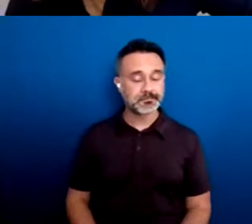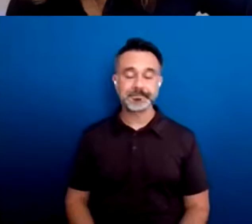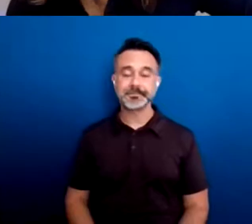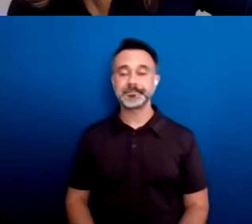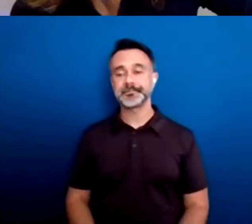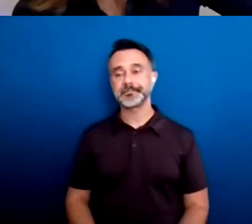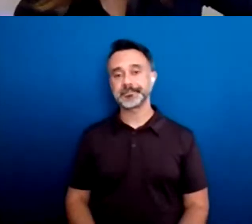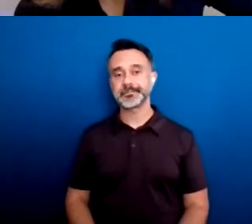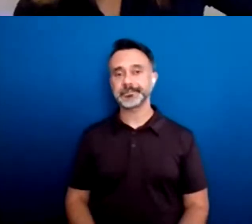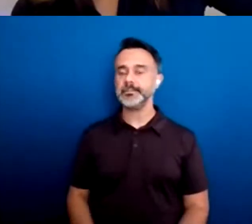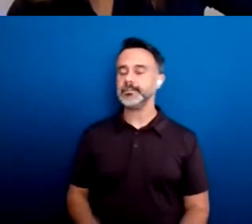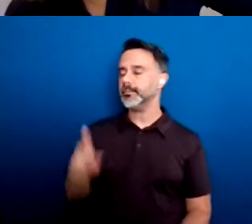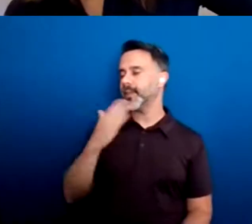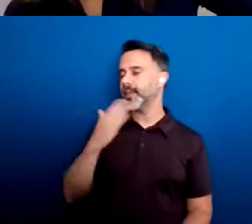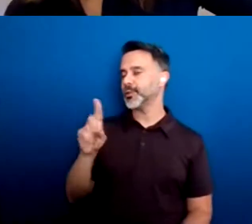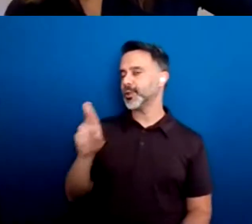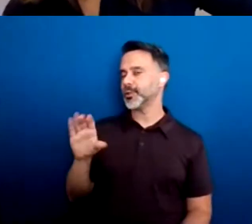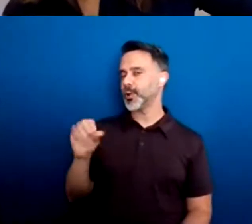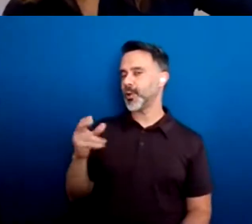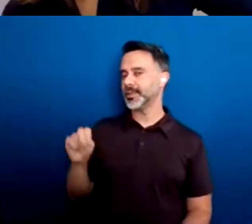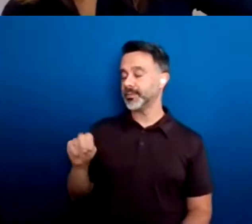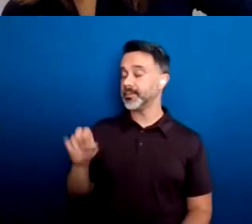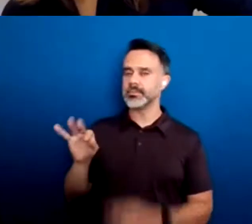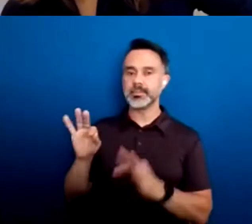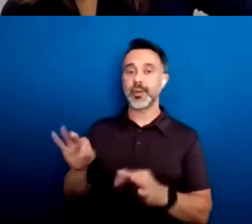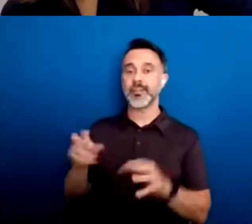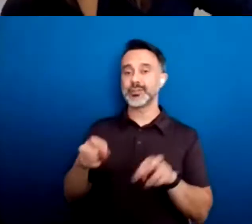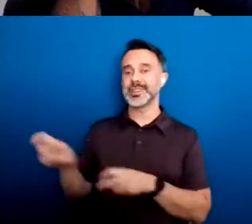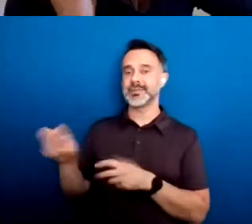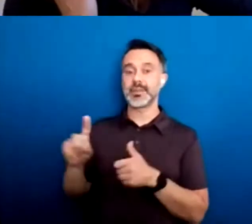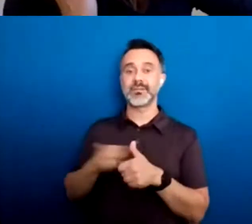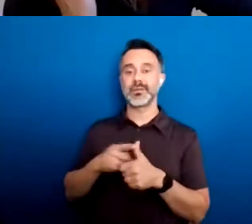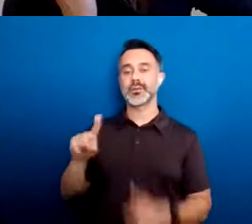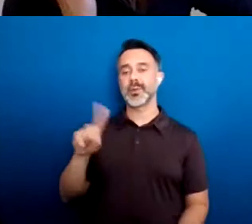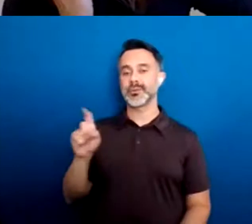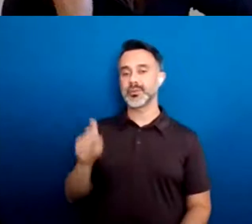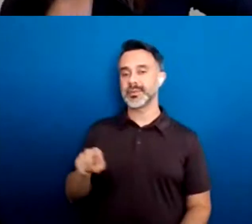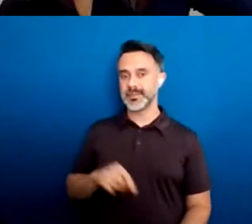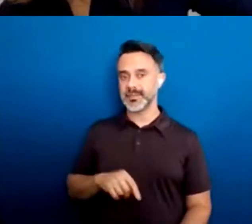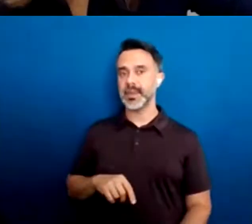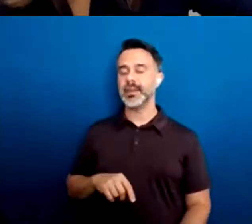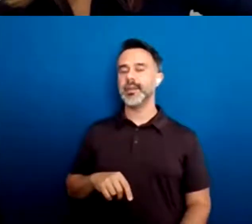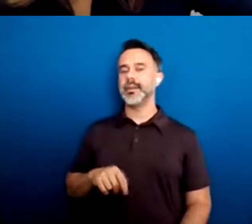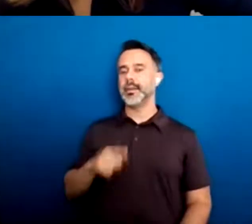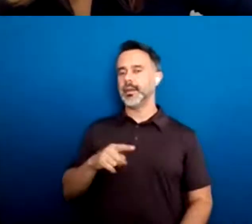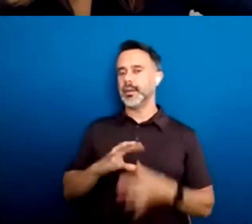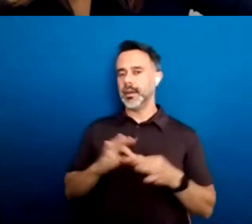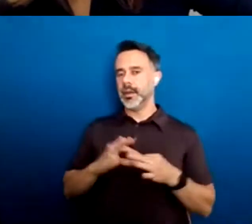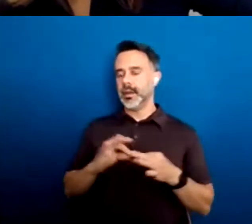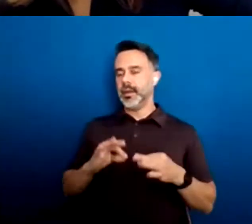Thank you, Dr. Cohen. That's a perfect transition into our first question. As you're speaking of creative and